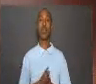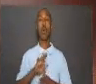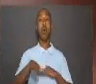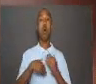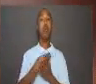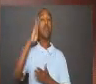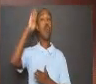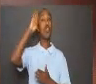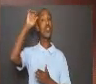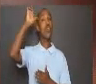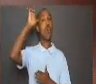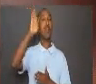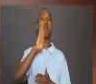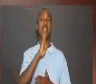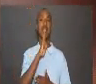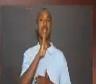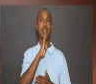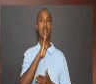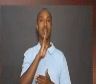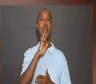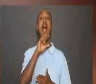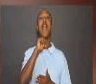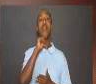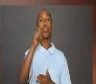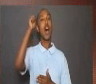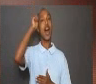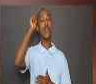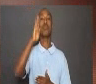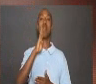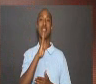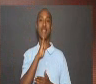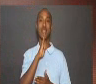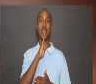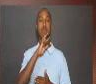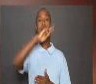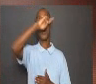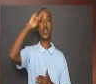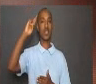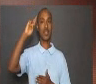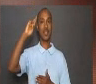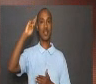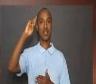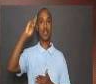All Bronsted-Lowry bases are not Arrhenius bases because